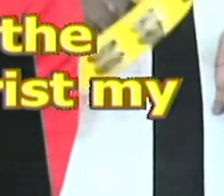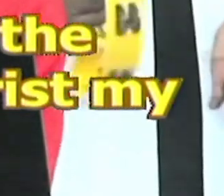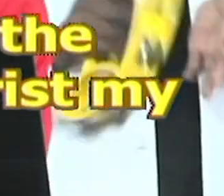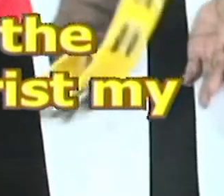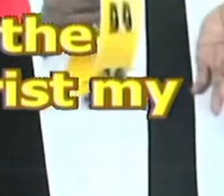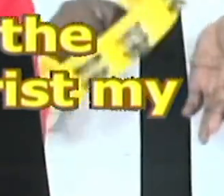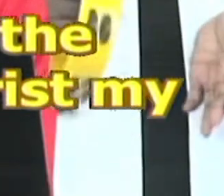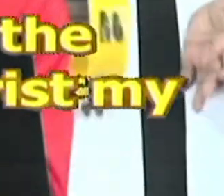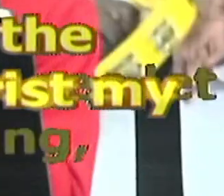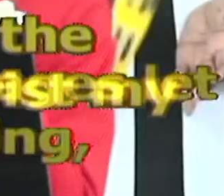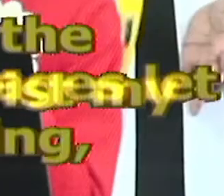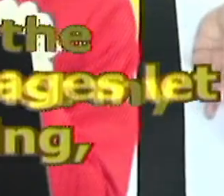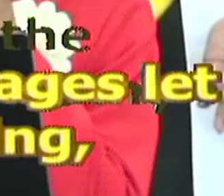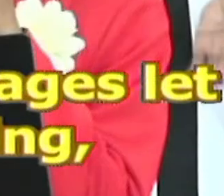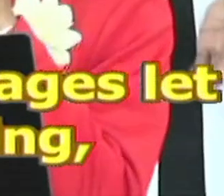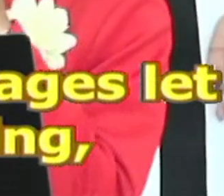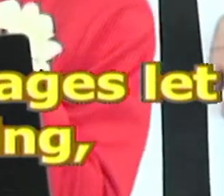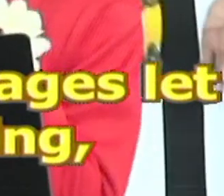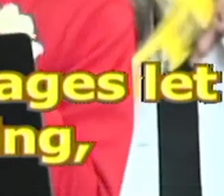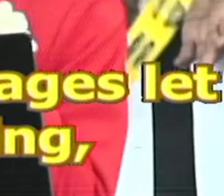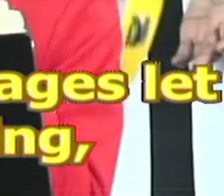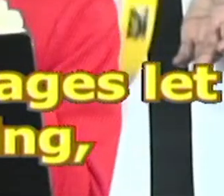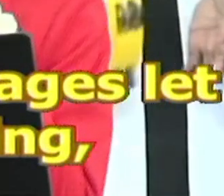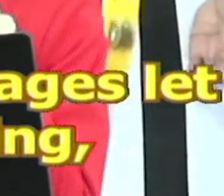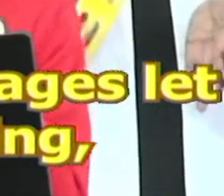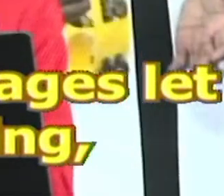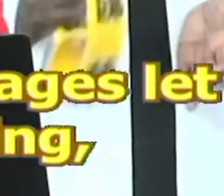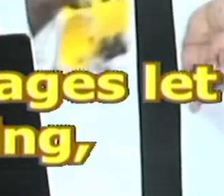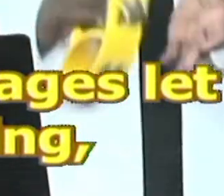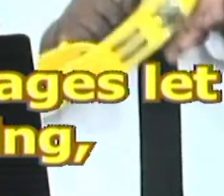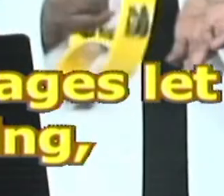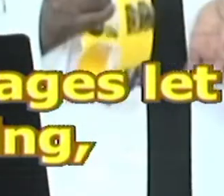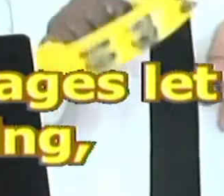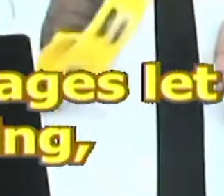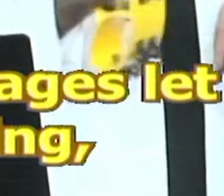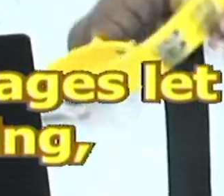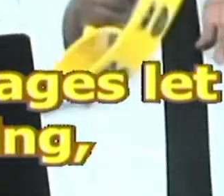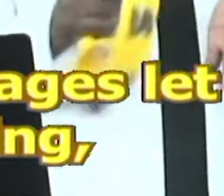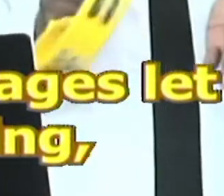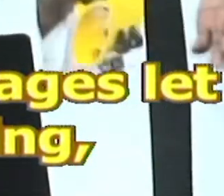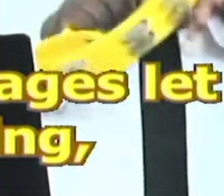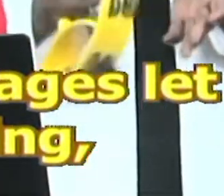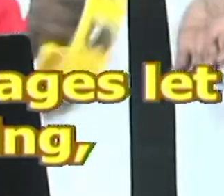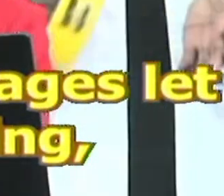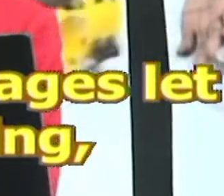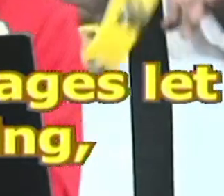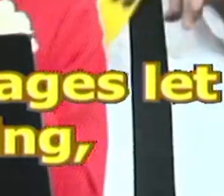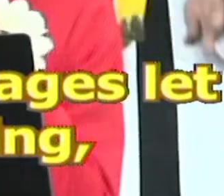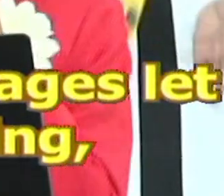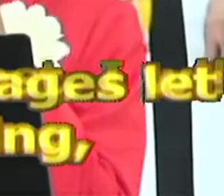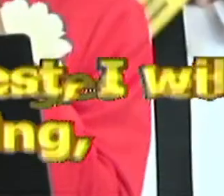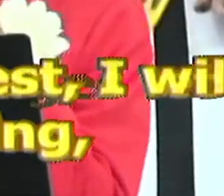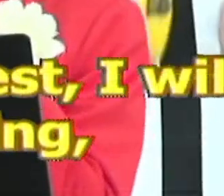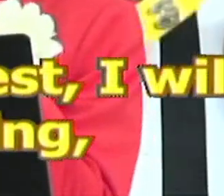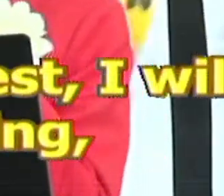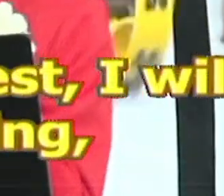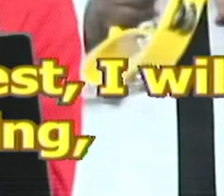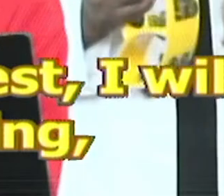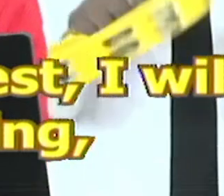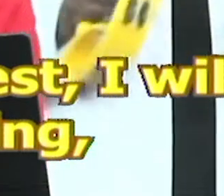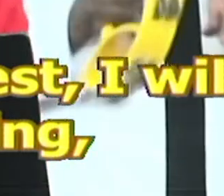Christ, my King, through eternal ages, let his praises